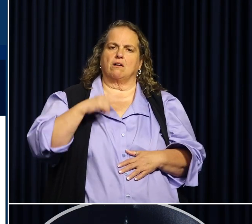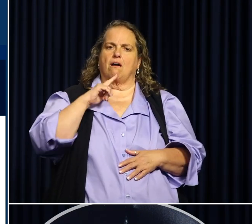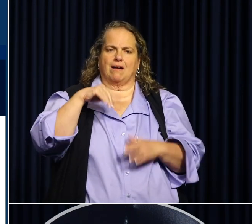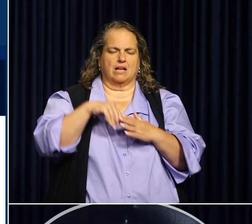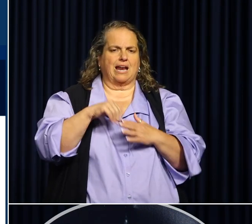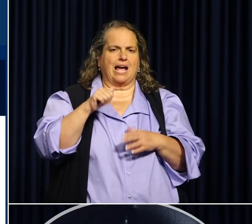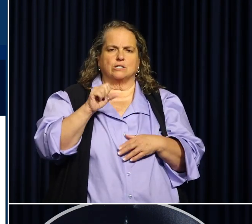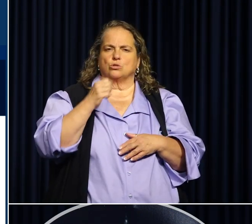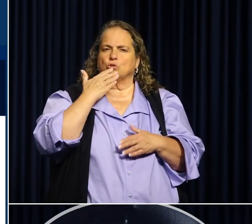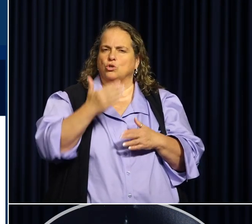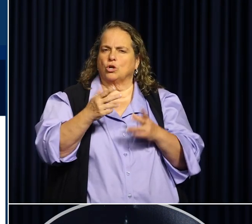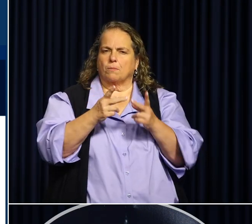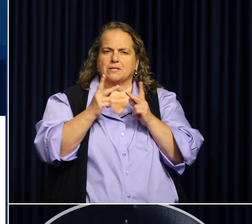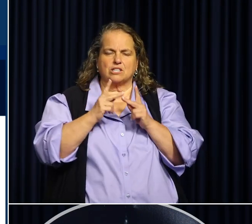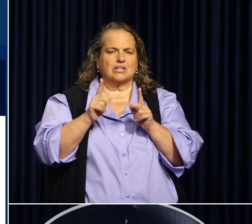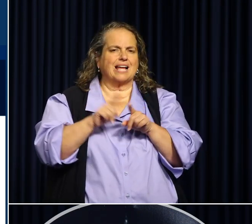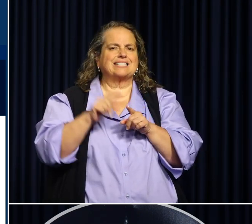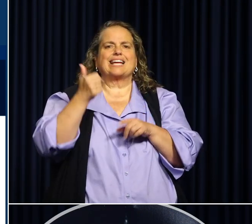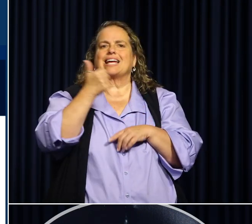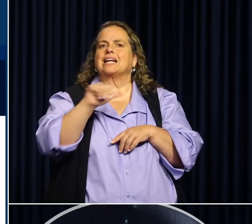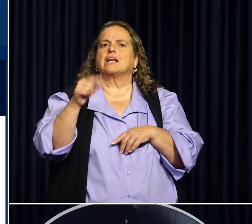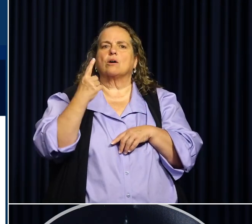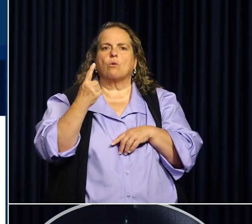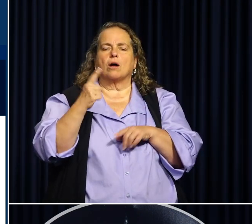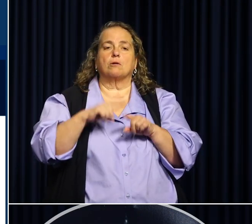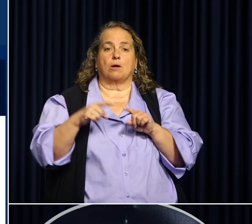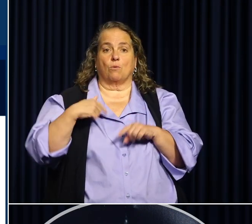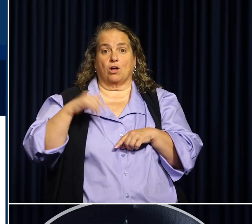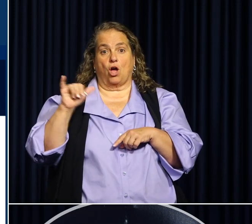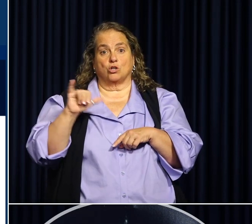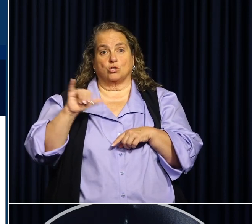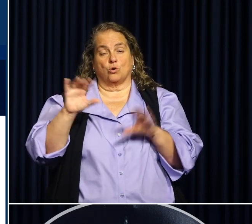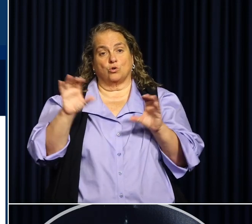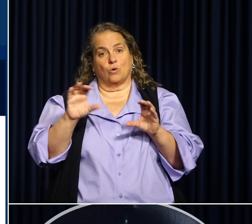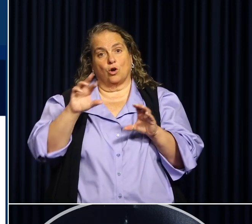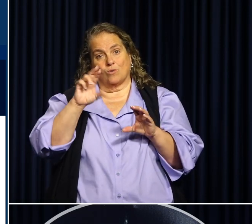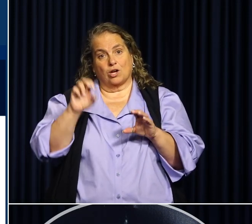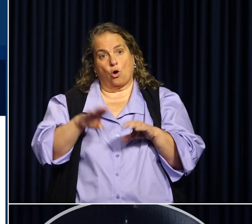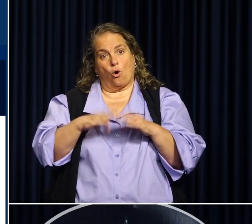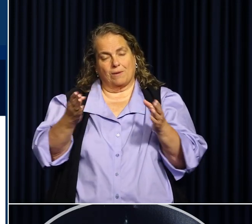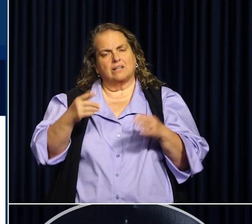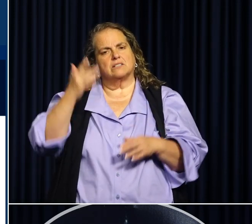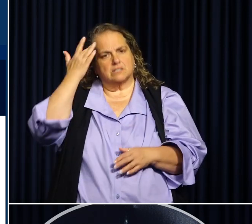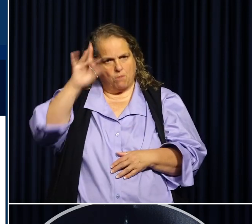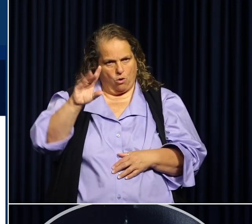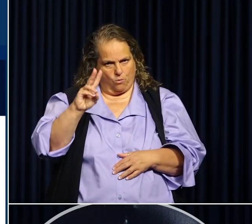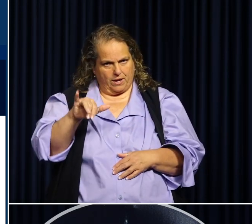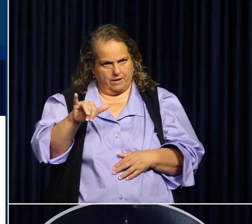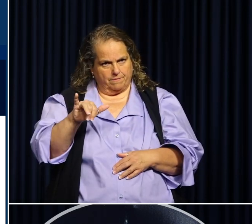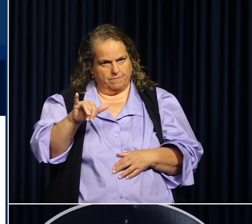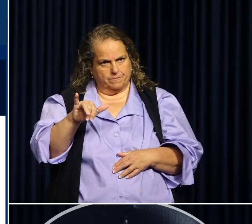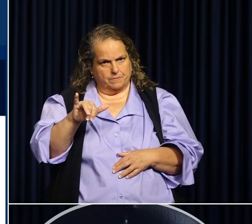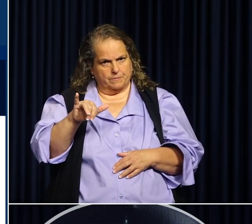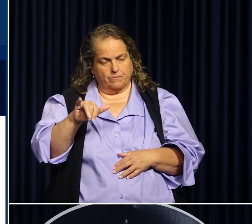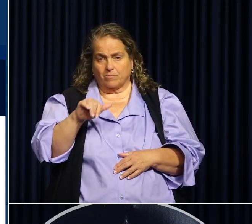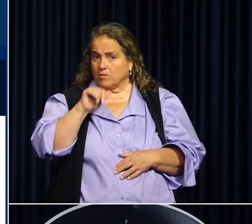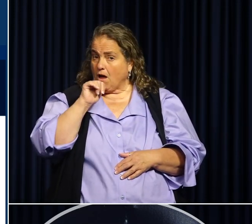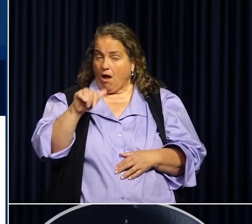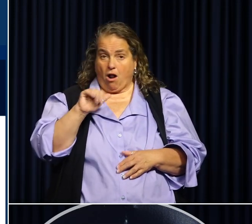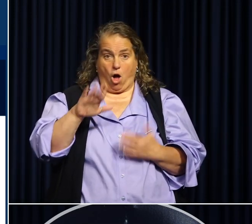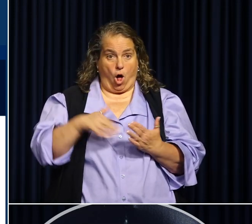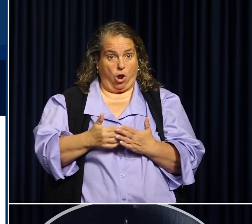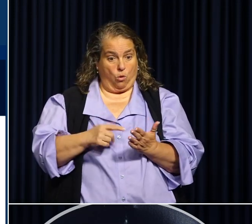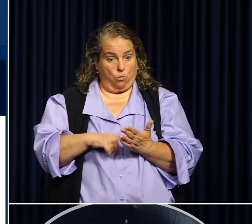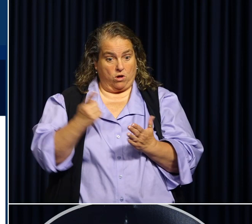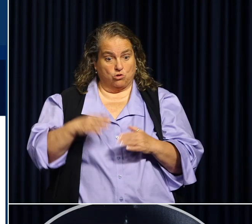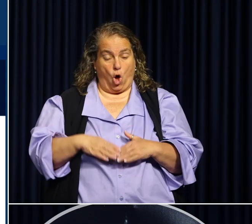good of a position as anybody. But then we're also doing this reopening in the smart way, which is not all at once, but